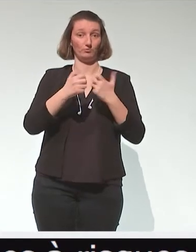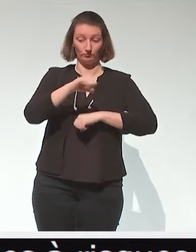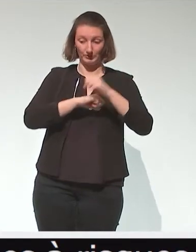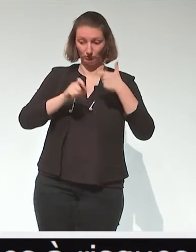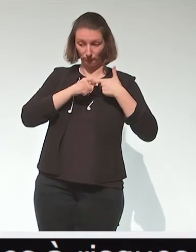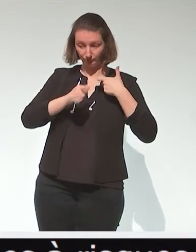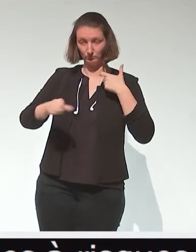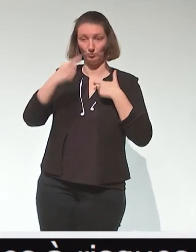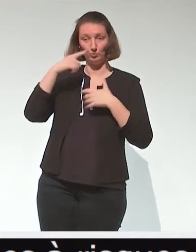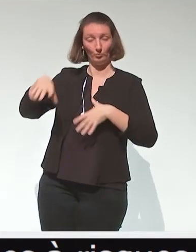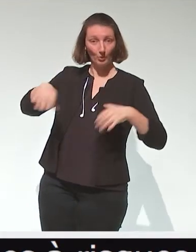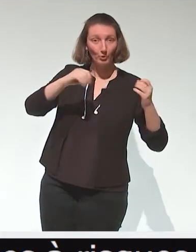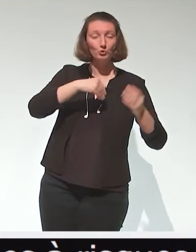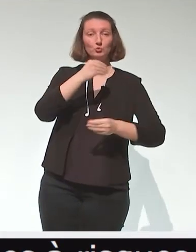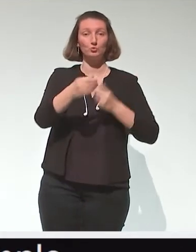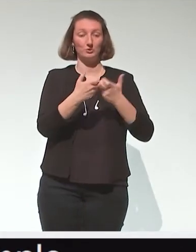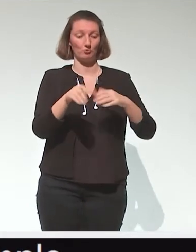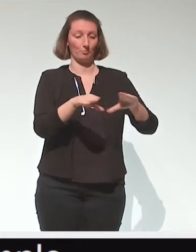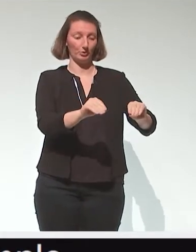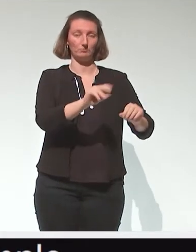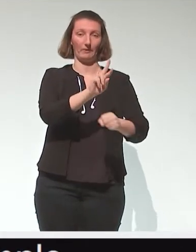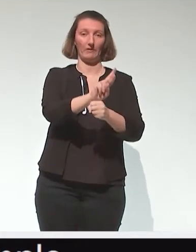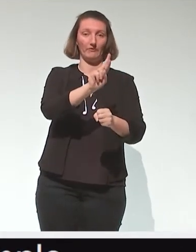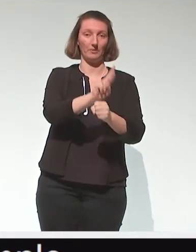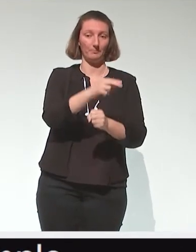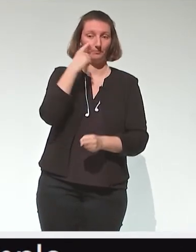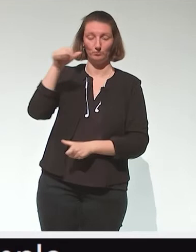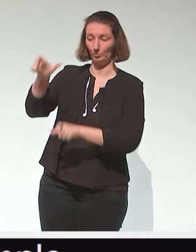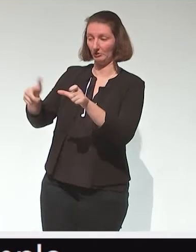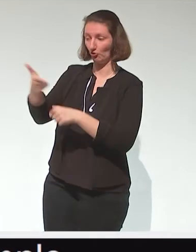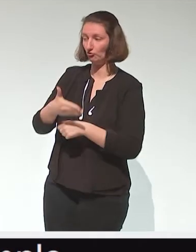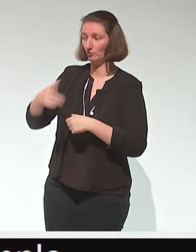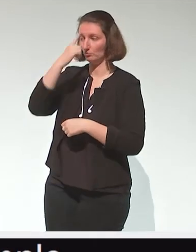For example, the organization of recruitment campaigns